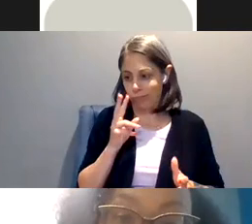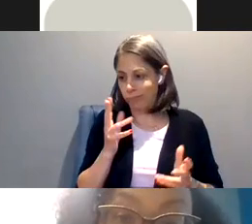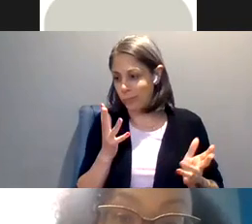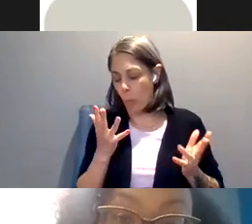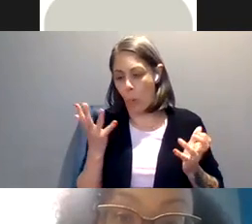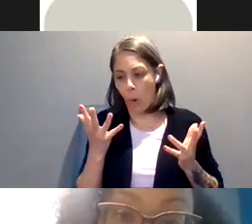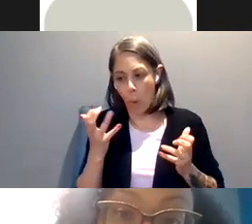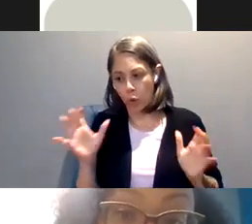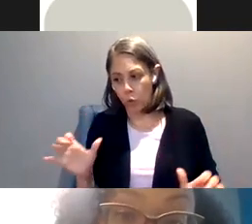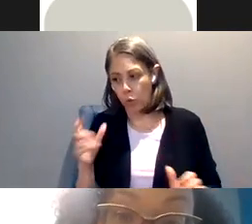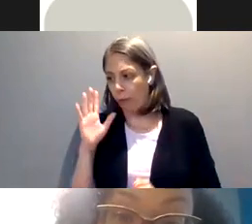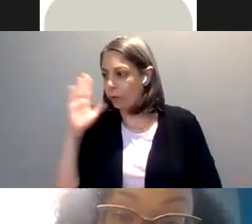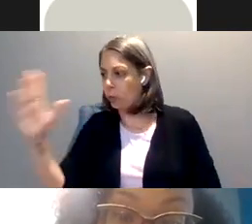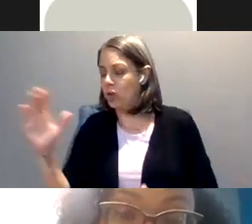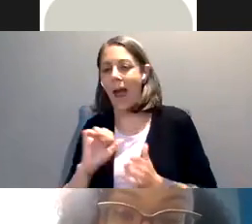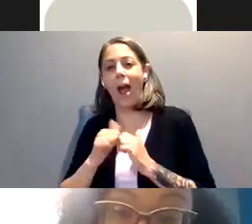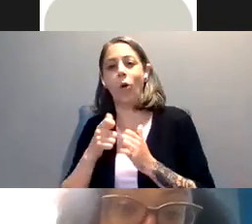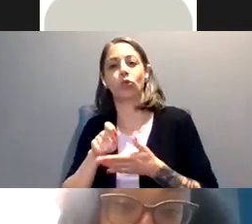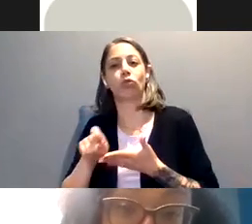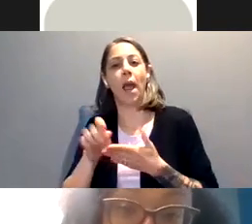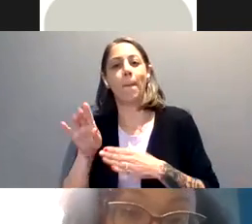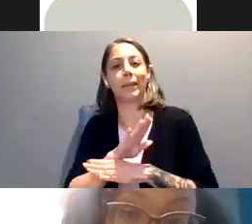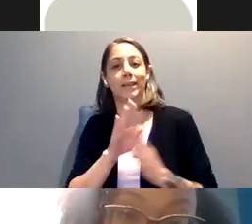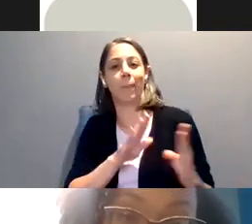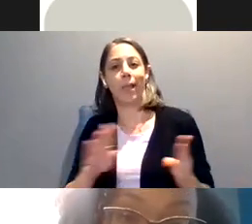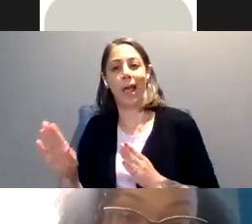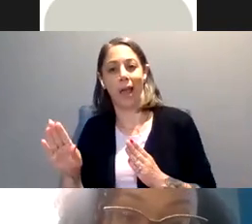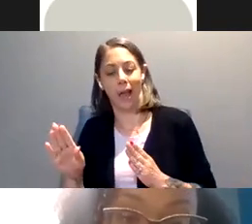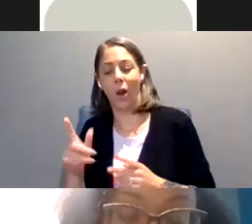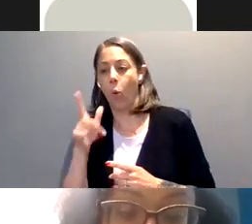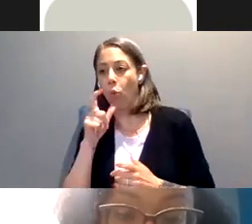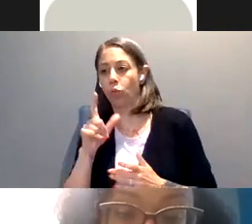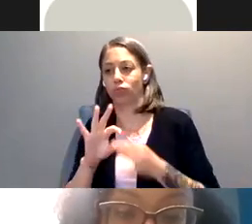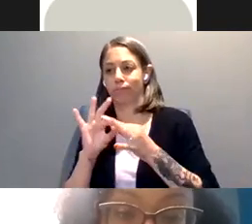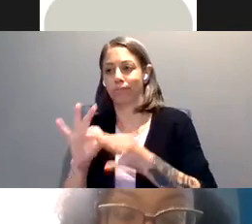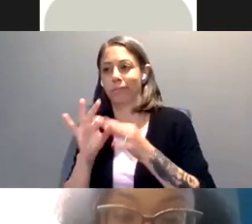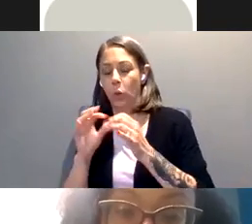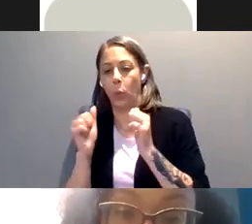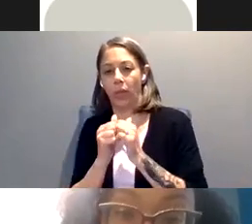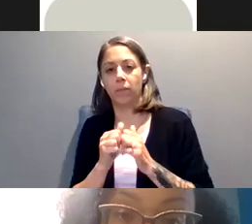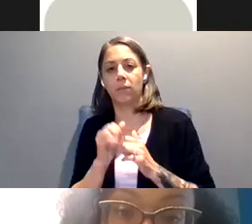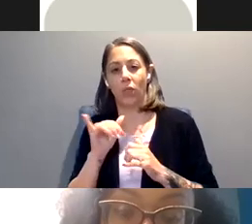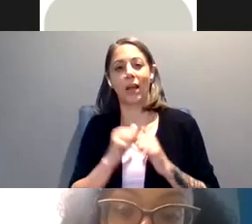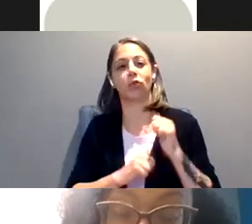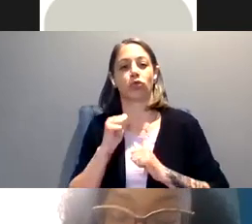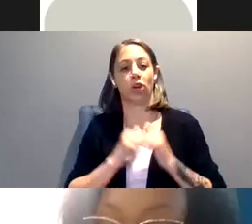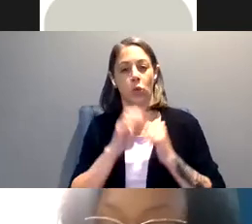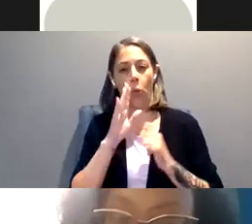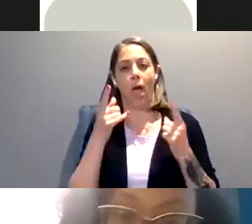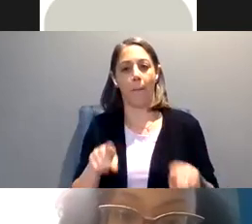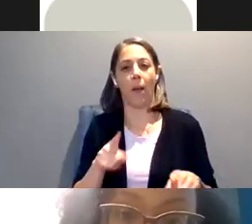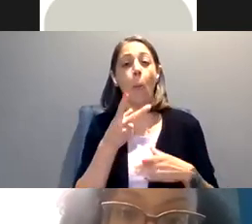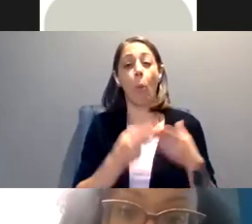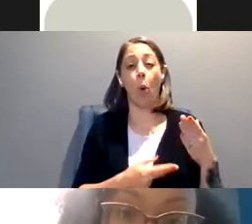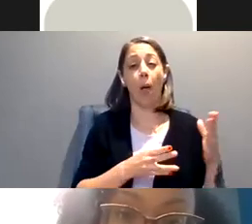write a business plan that reflects that, and who our relationships are with? So some of that structuring happens on both the